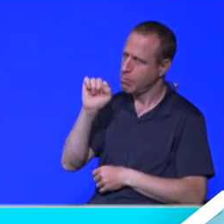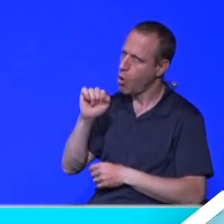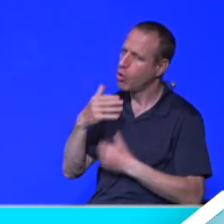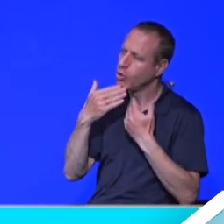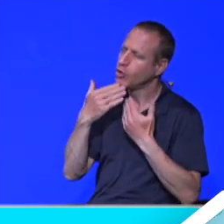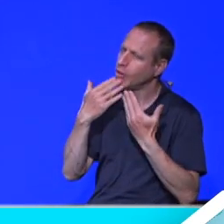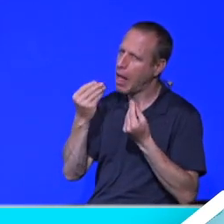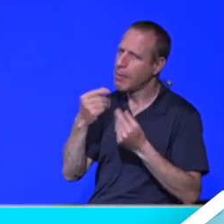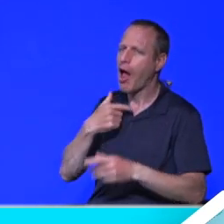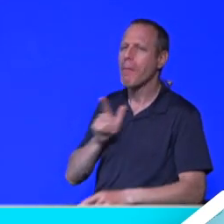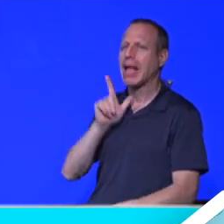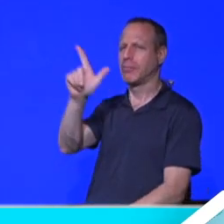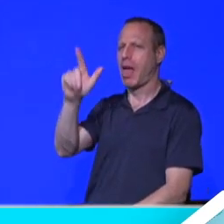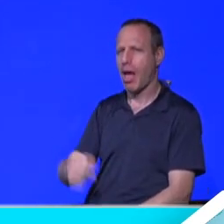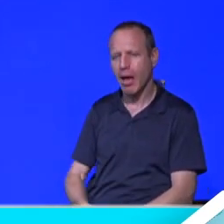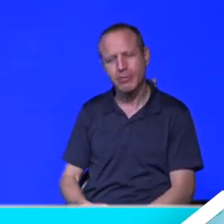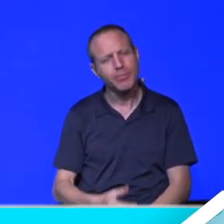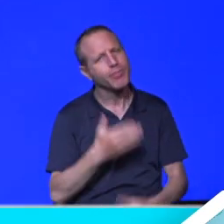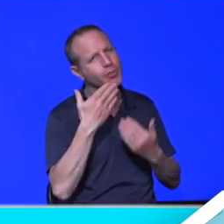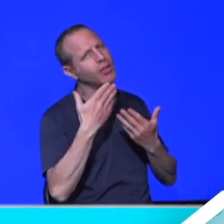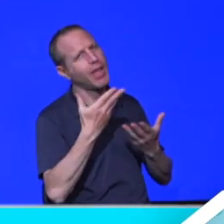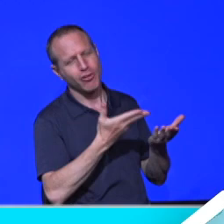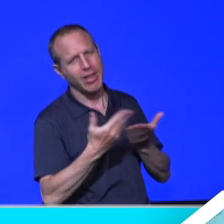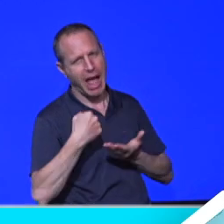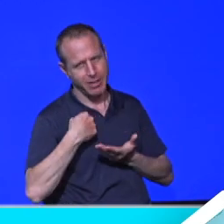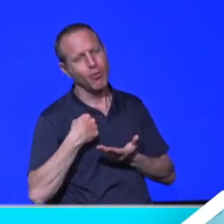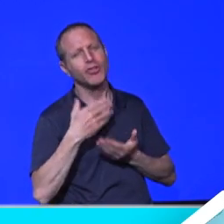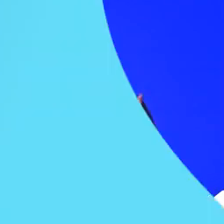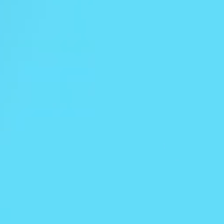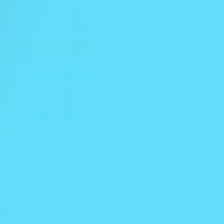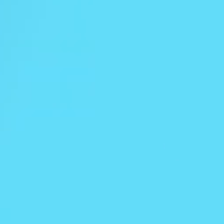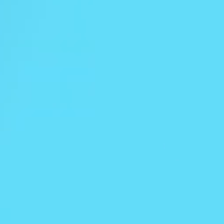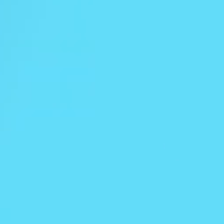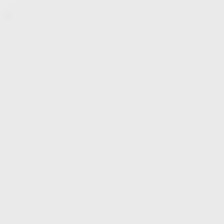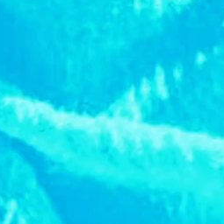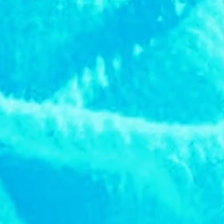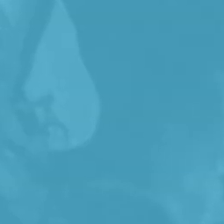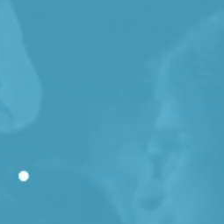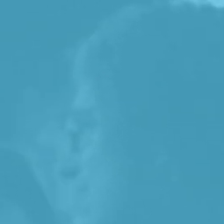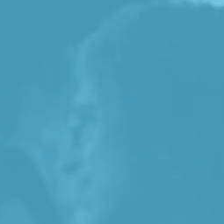Thank you very much for having me. Thank you. Thanks.